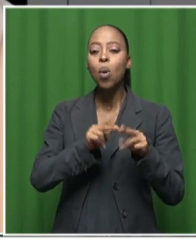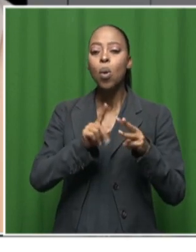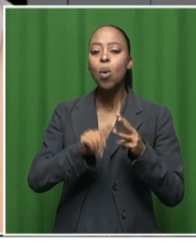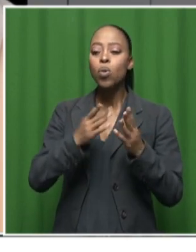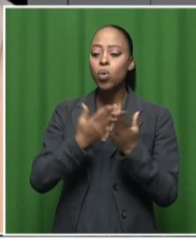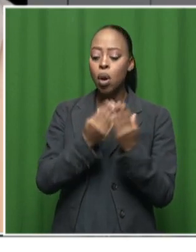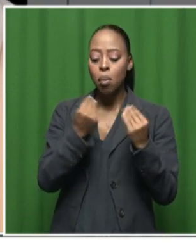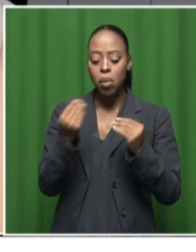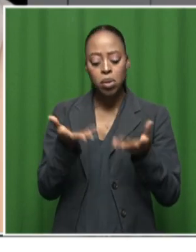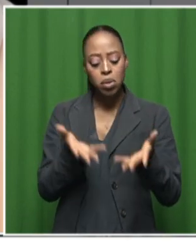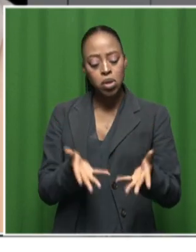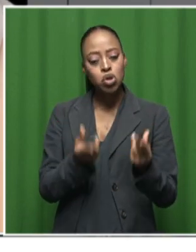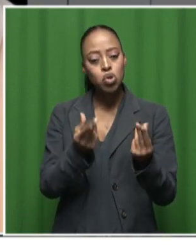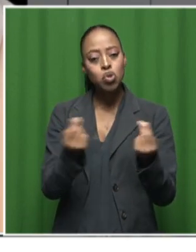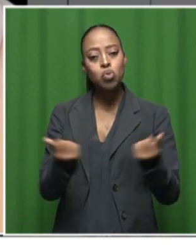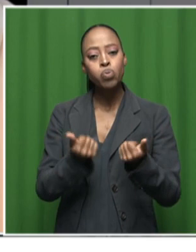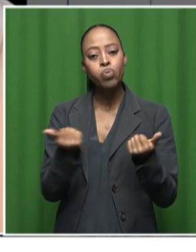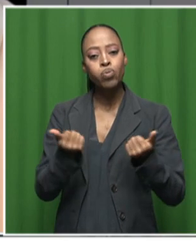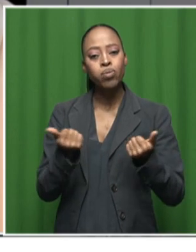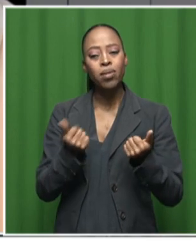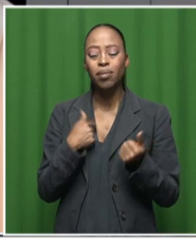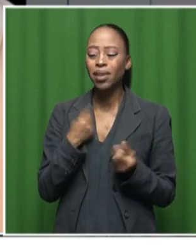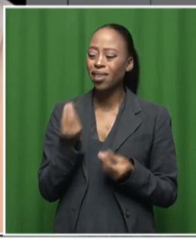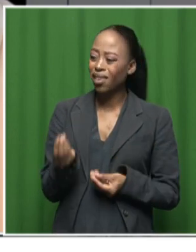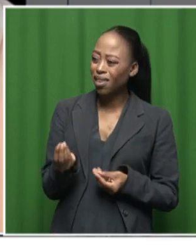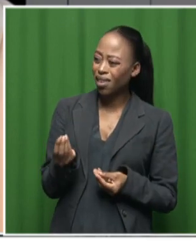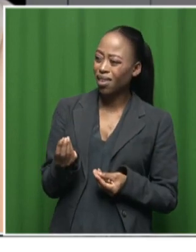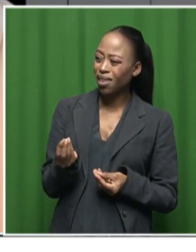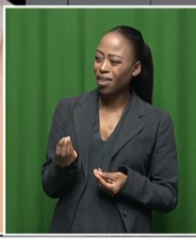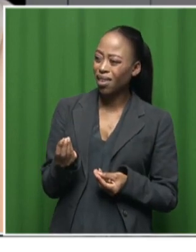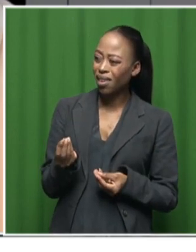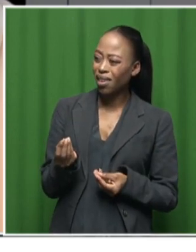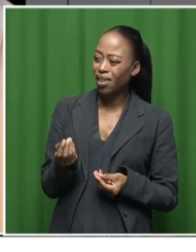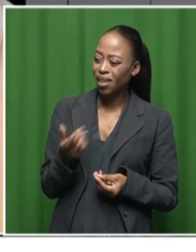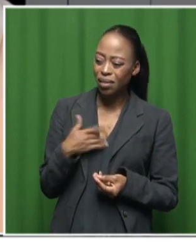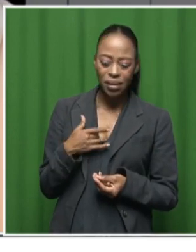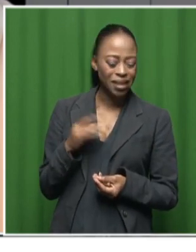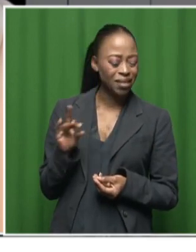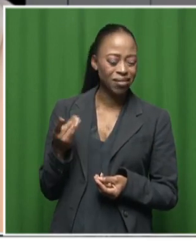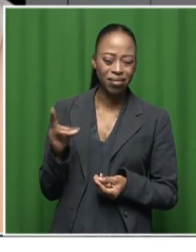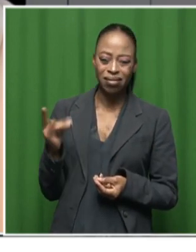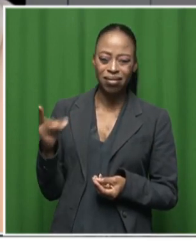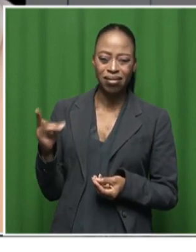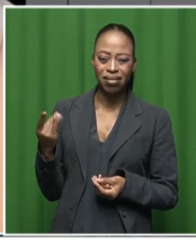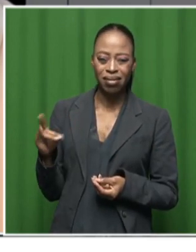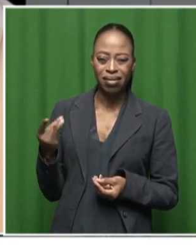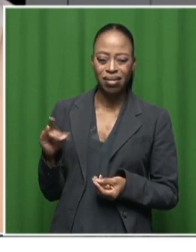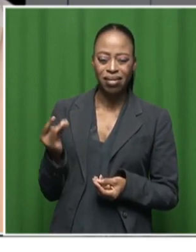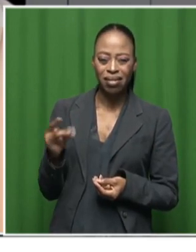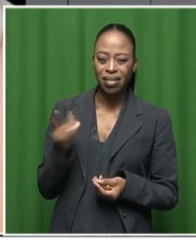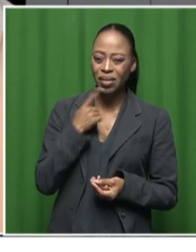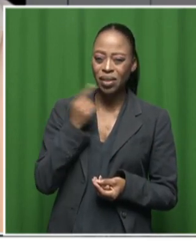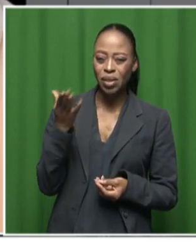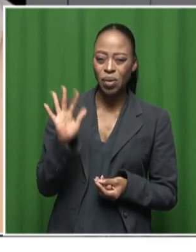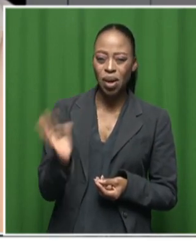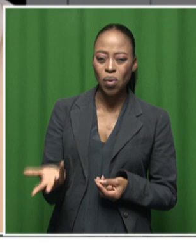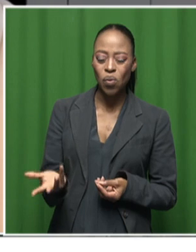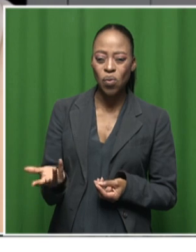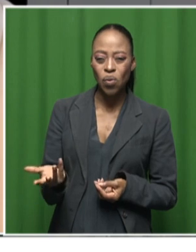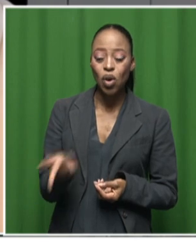to conduct business. Now, I look at that, and the critic in me is shaking my head, saying, how do you say that